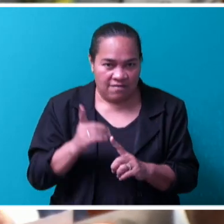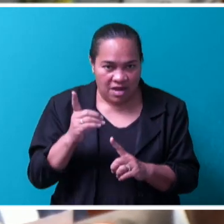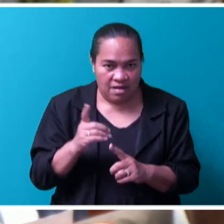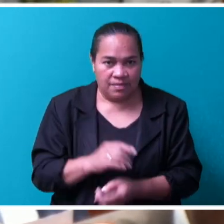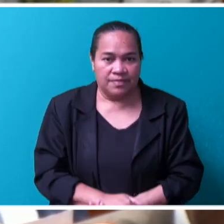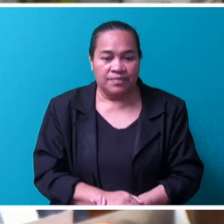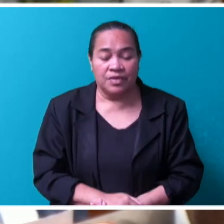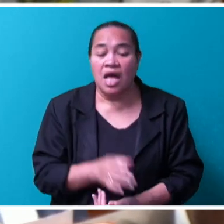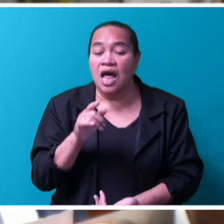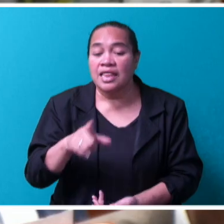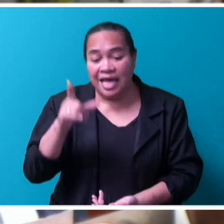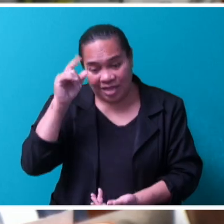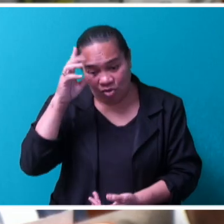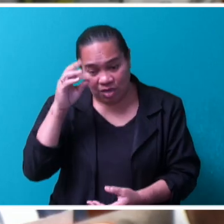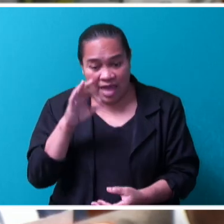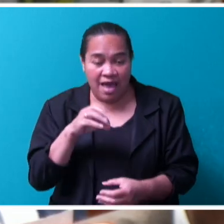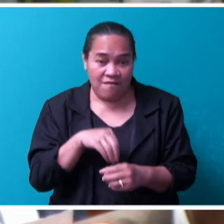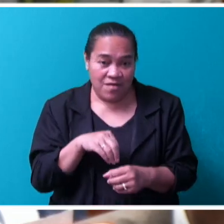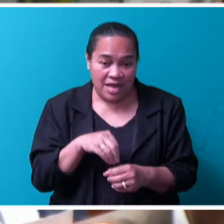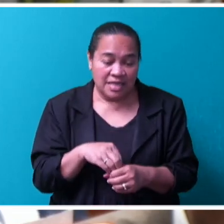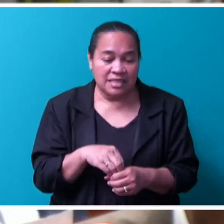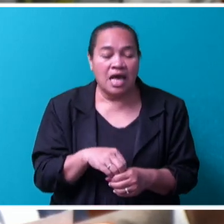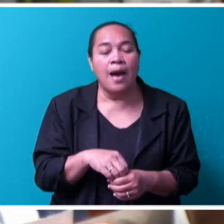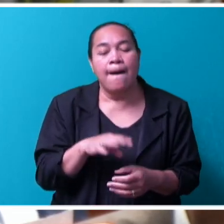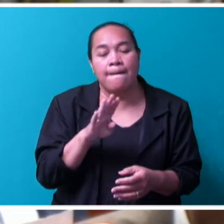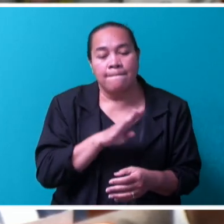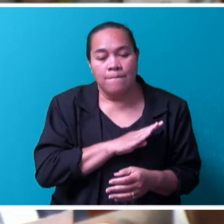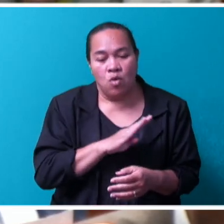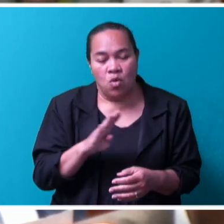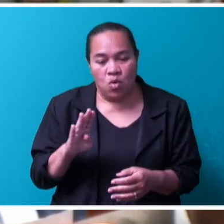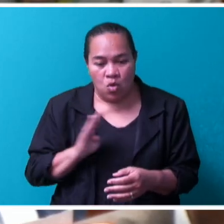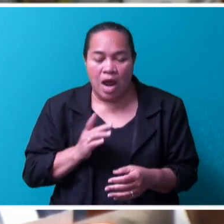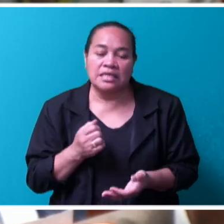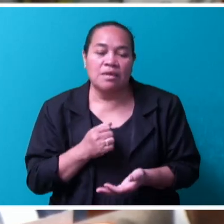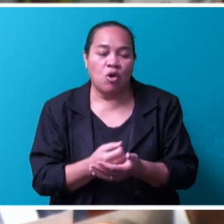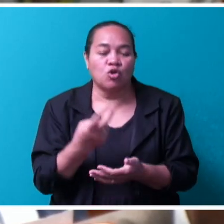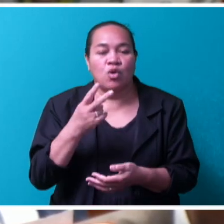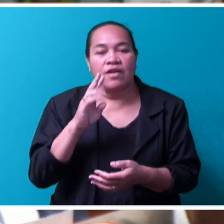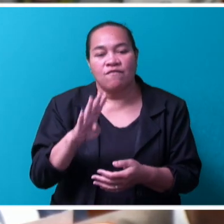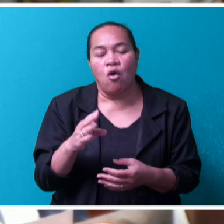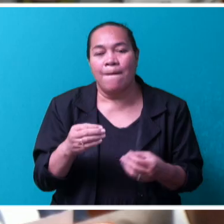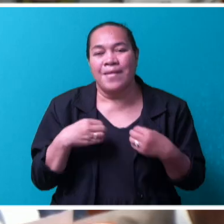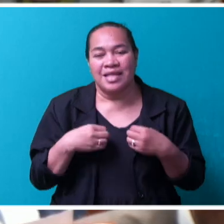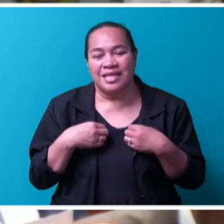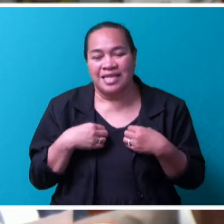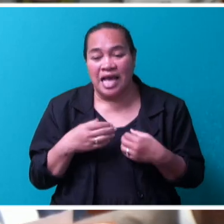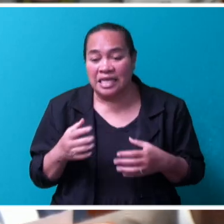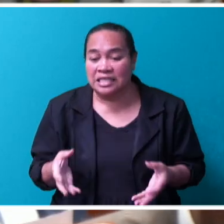The iTaukei Affairs Board also supported 24 businesses, secure market